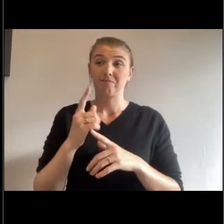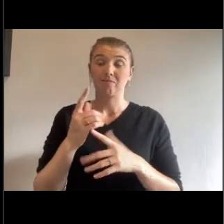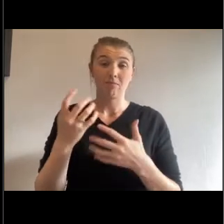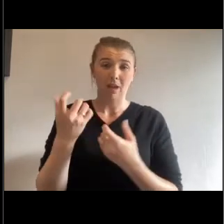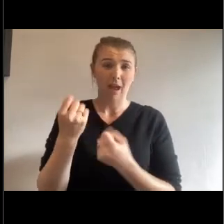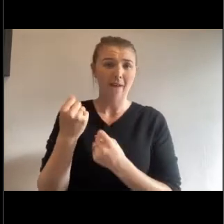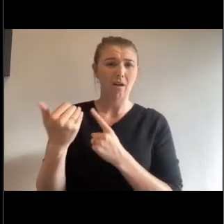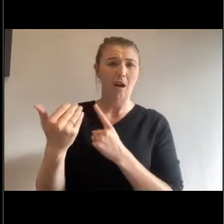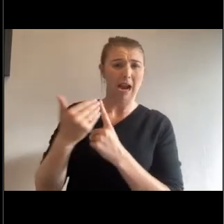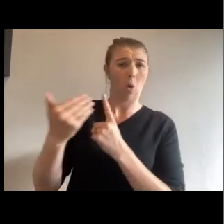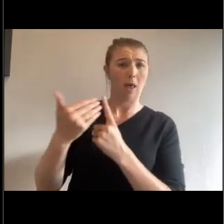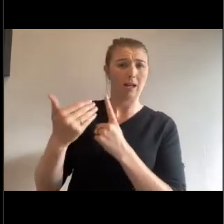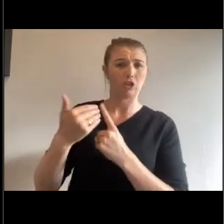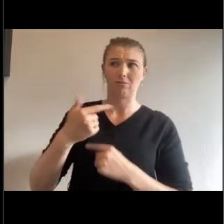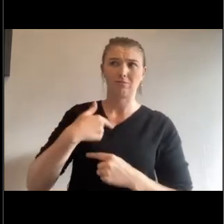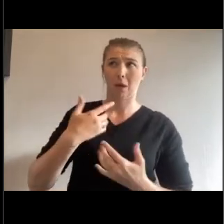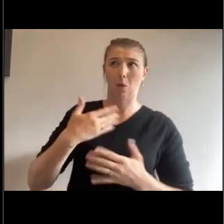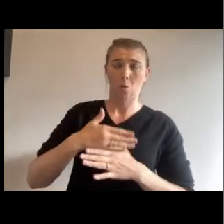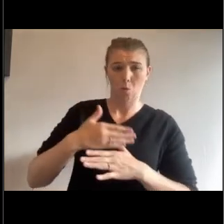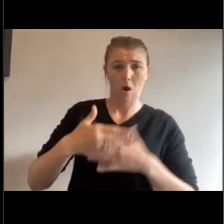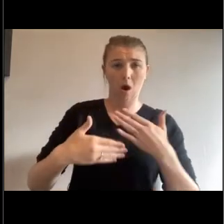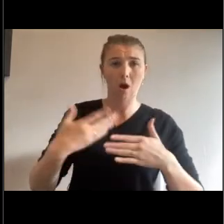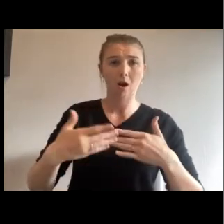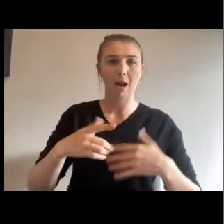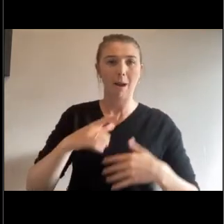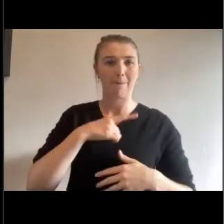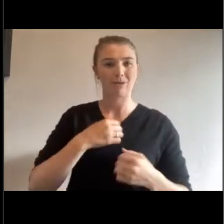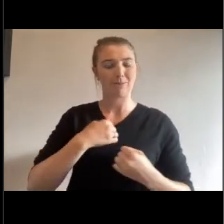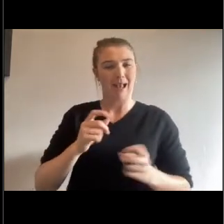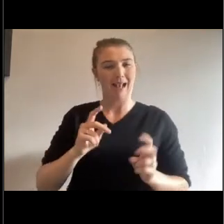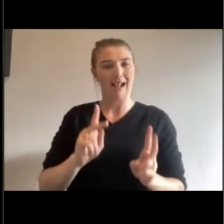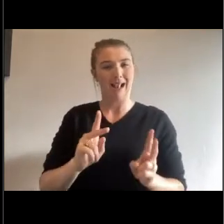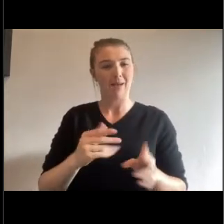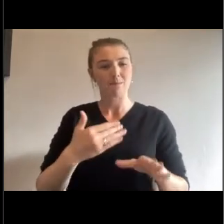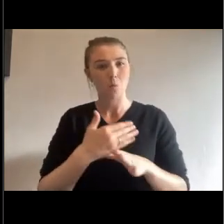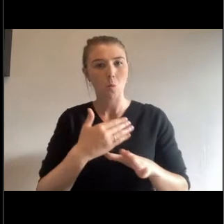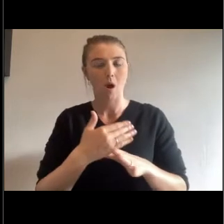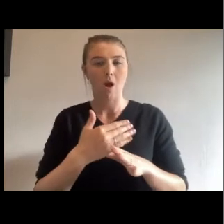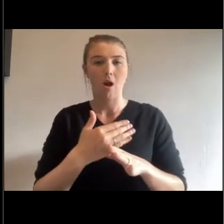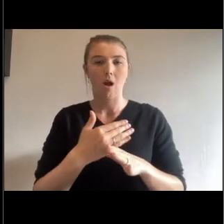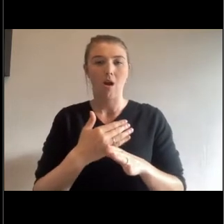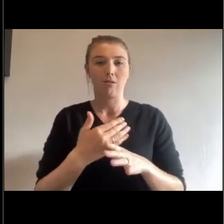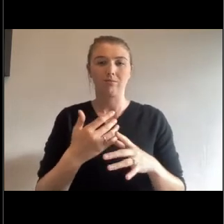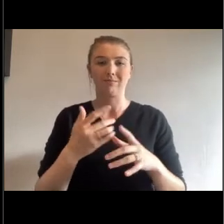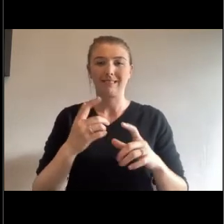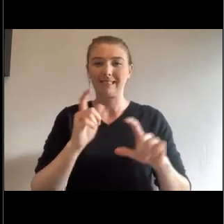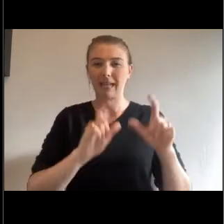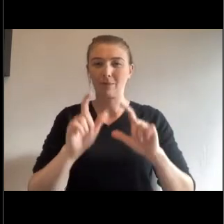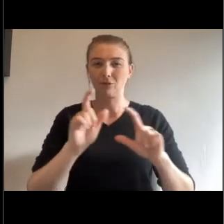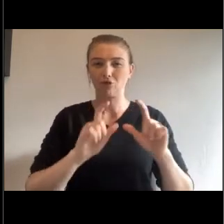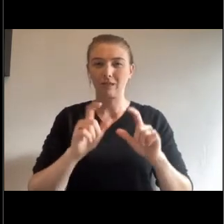work because the kind of work I was doing, route scouting, people who are in chemistry would understand